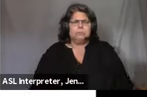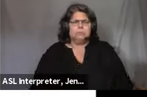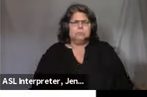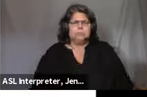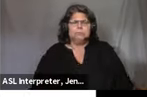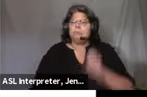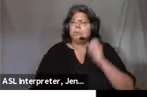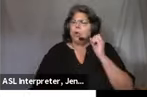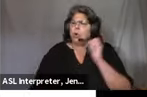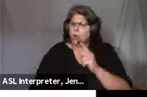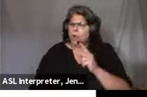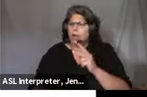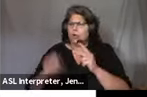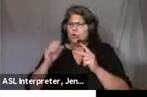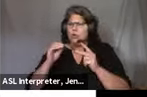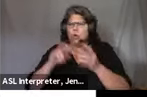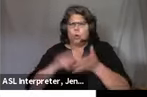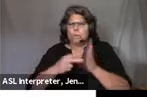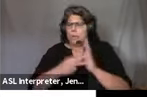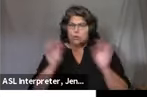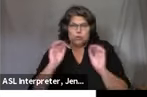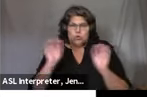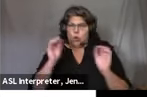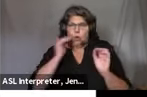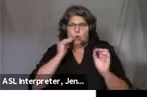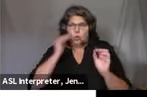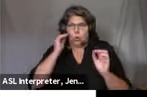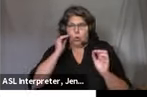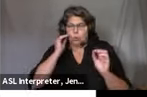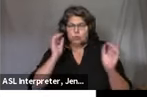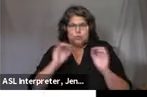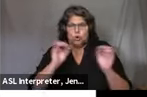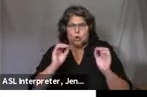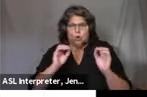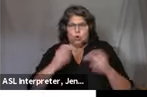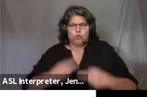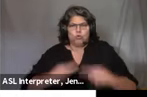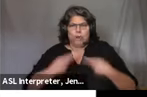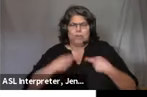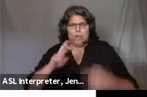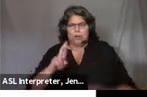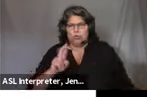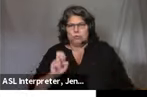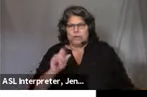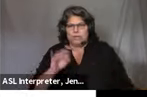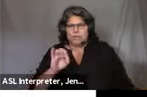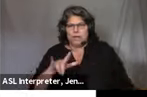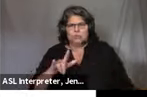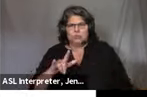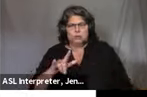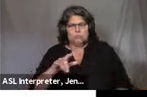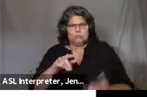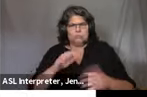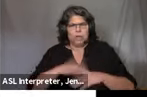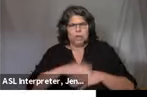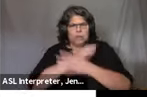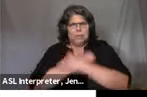Okay, so basically there is no residential housing at the Bear location, the Bear Cub?